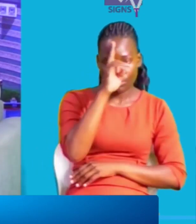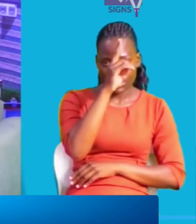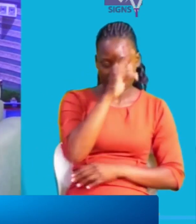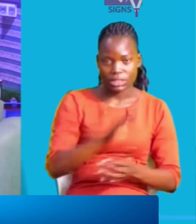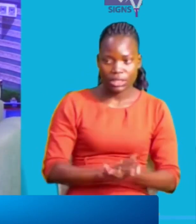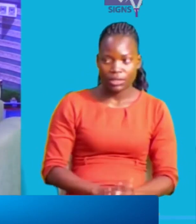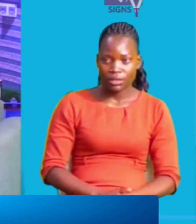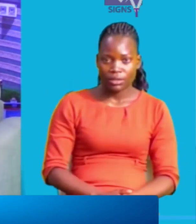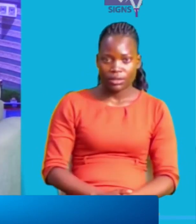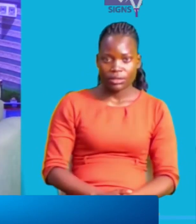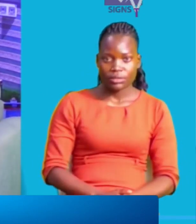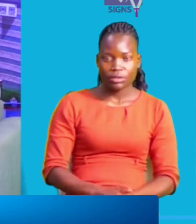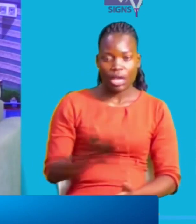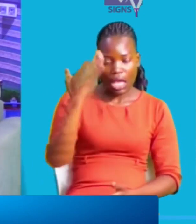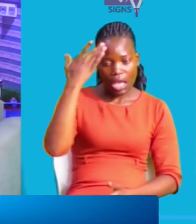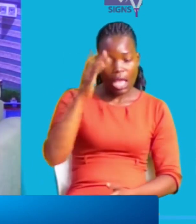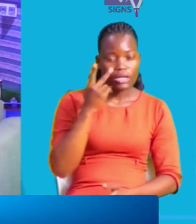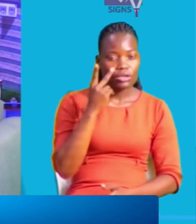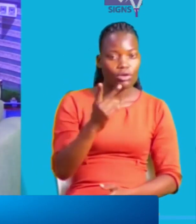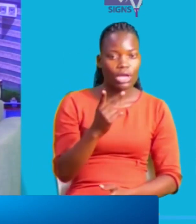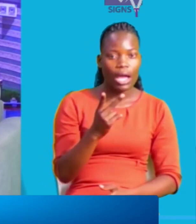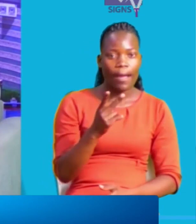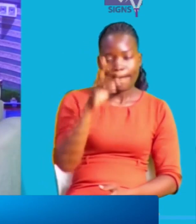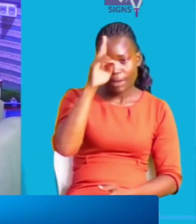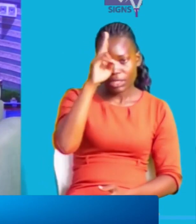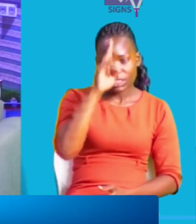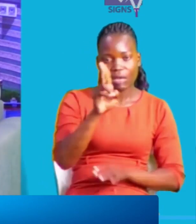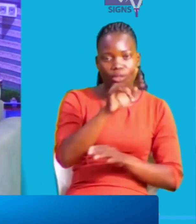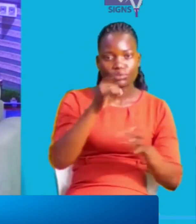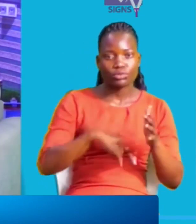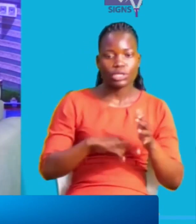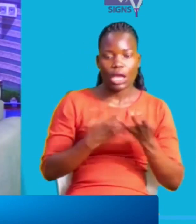At long last askari ametumia force. Yeah. Whom should we blame?